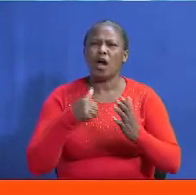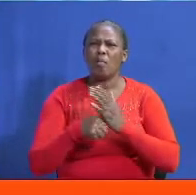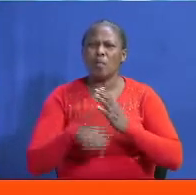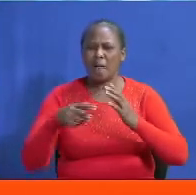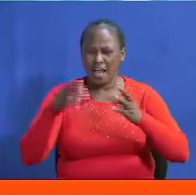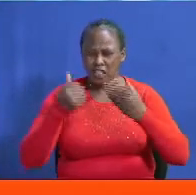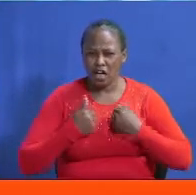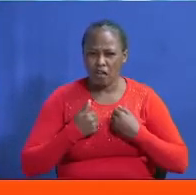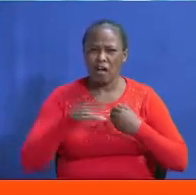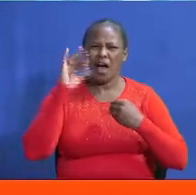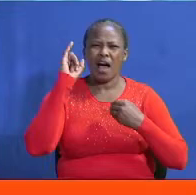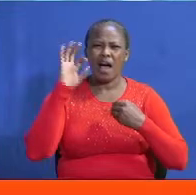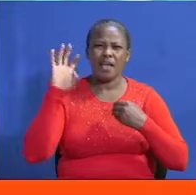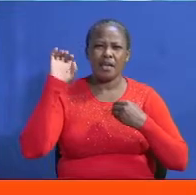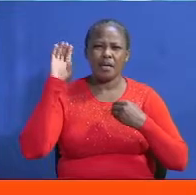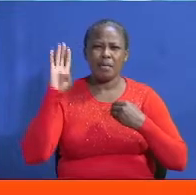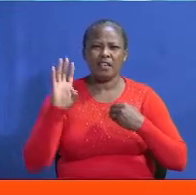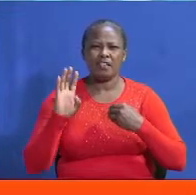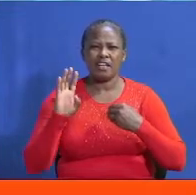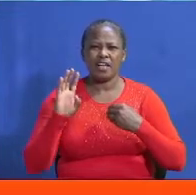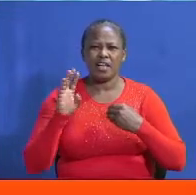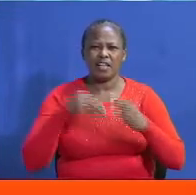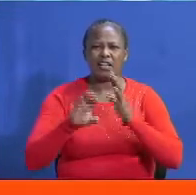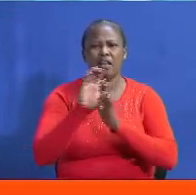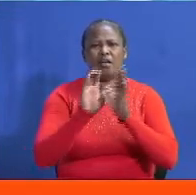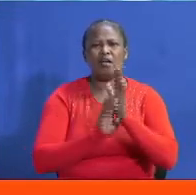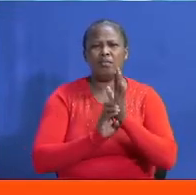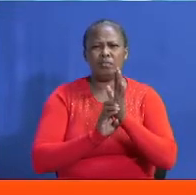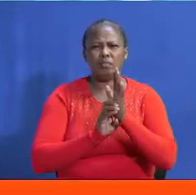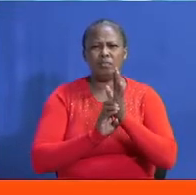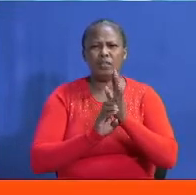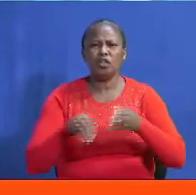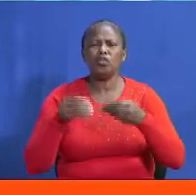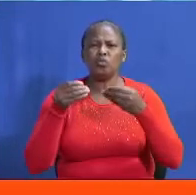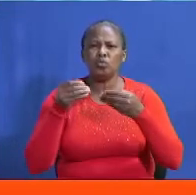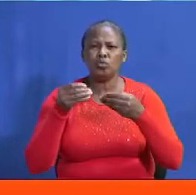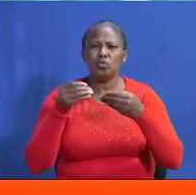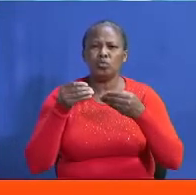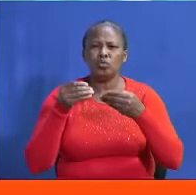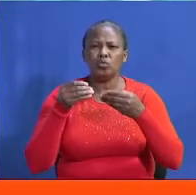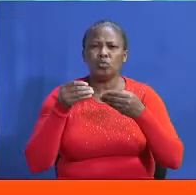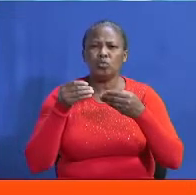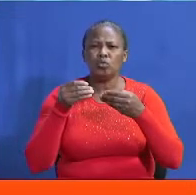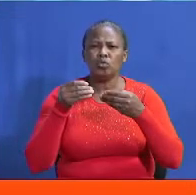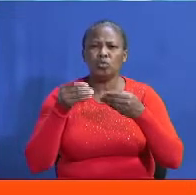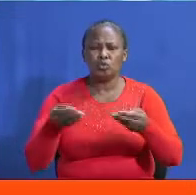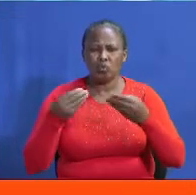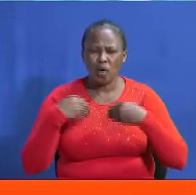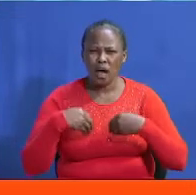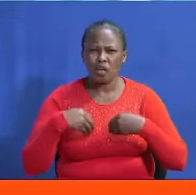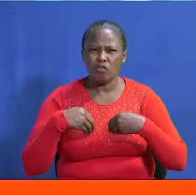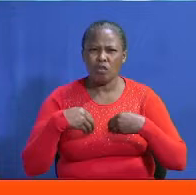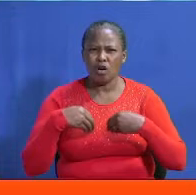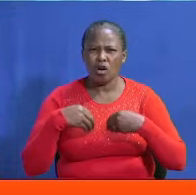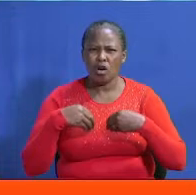is mandated by the Kenyan Constitution to conduct elections through some principles. Right. These principles.